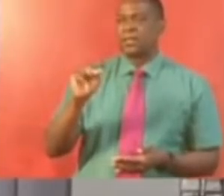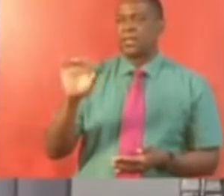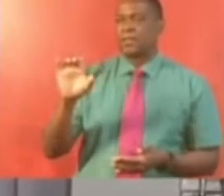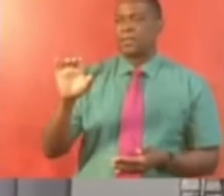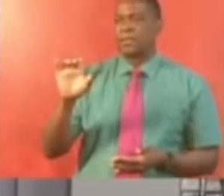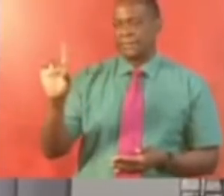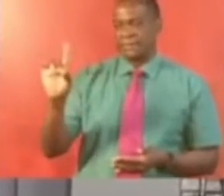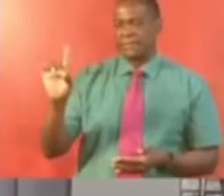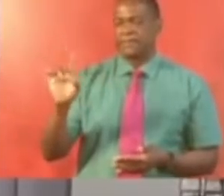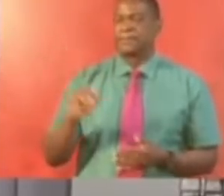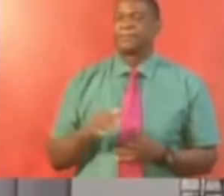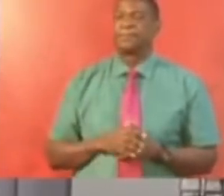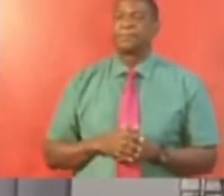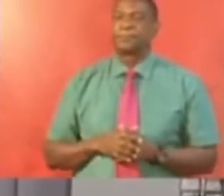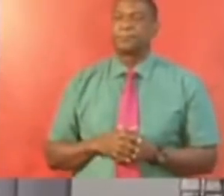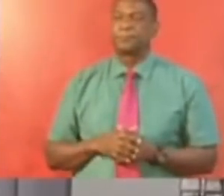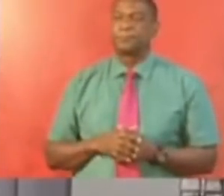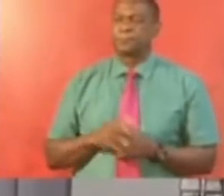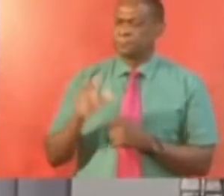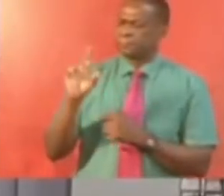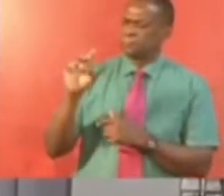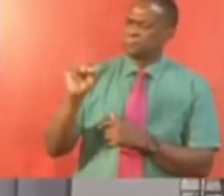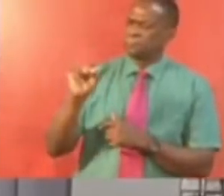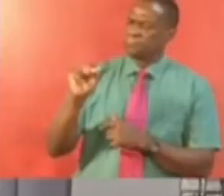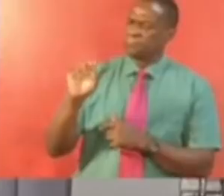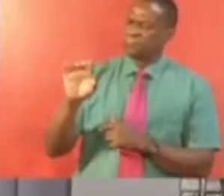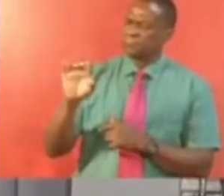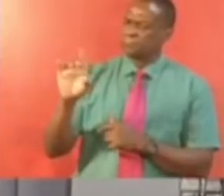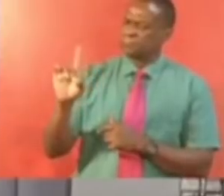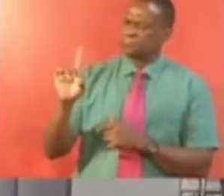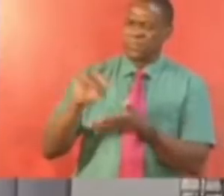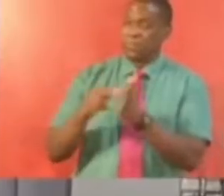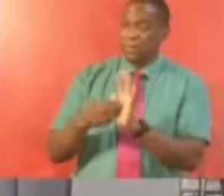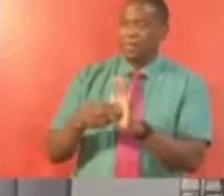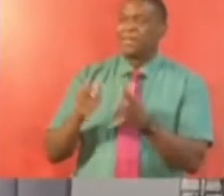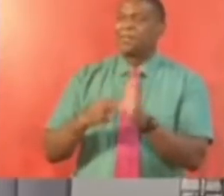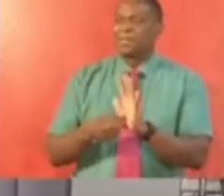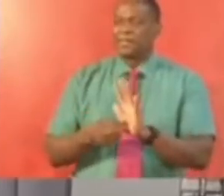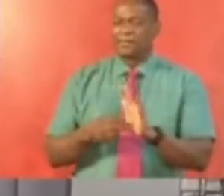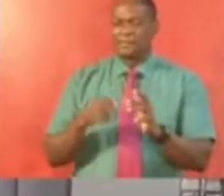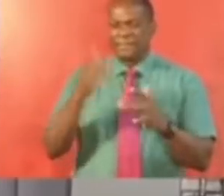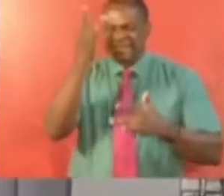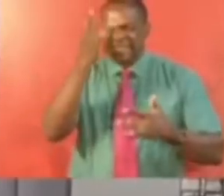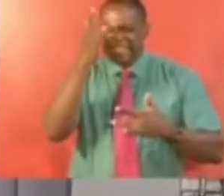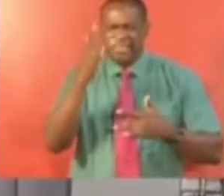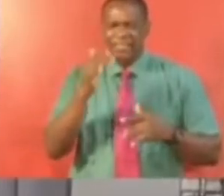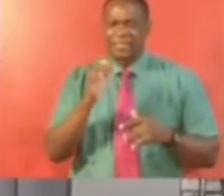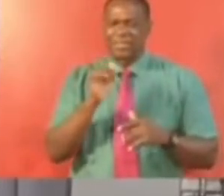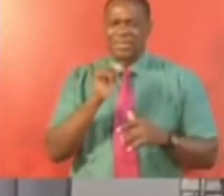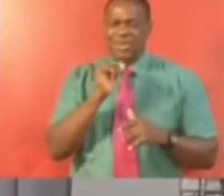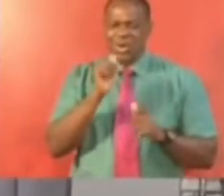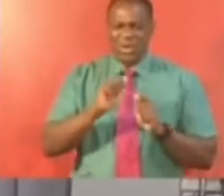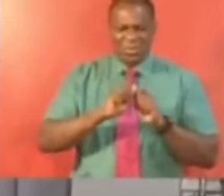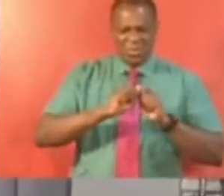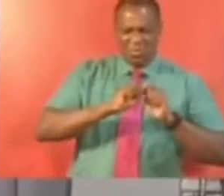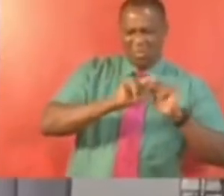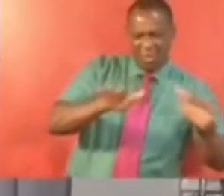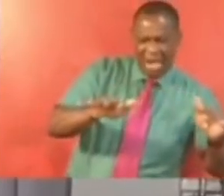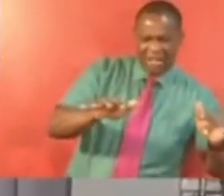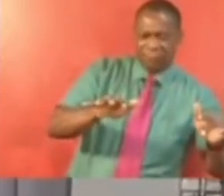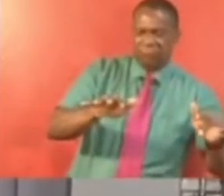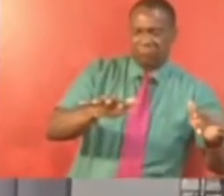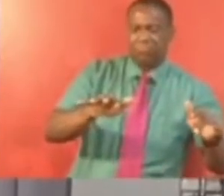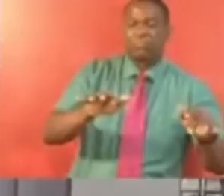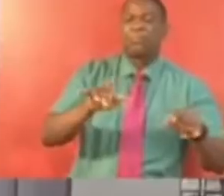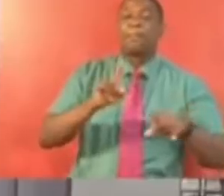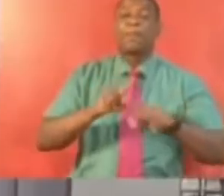a complete culture change, because as a people around the world, we are addicted to